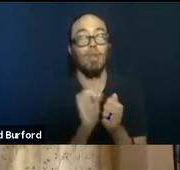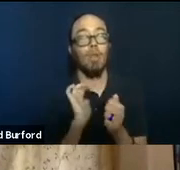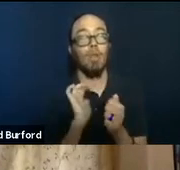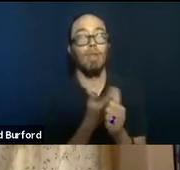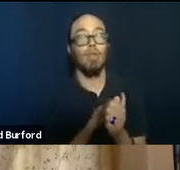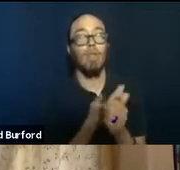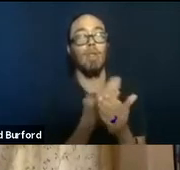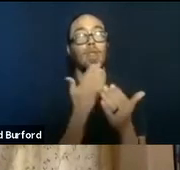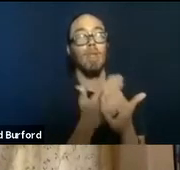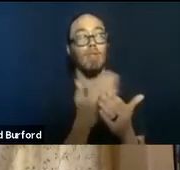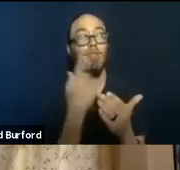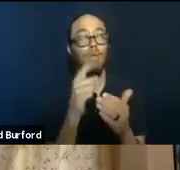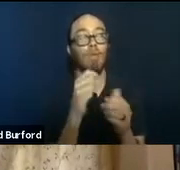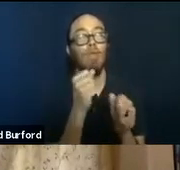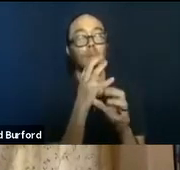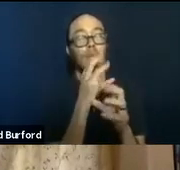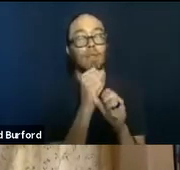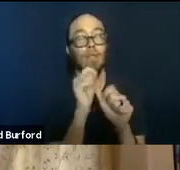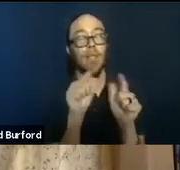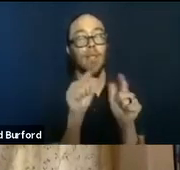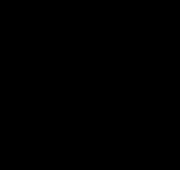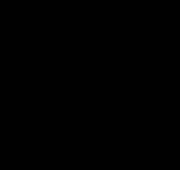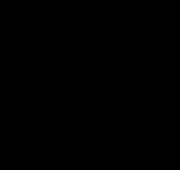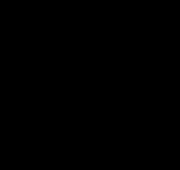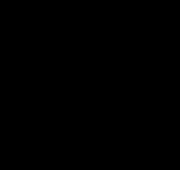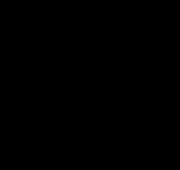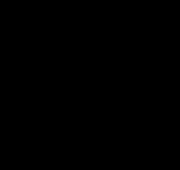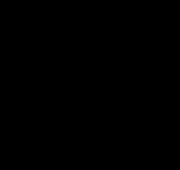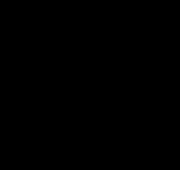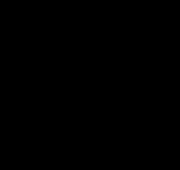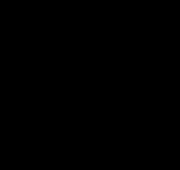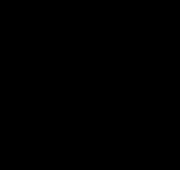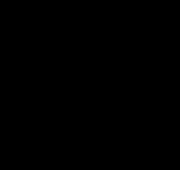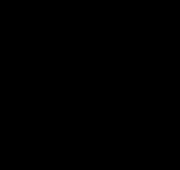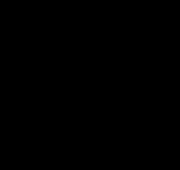sign language. So. Very professional, and thank you very much.